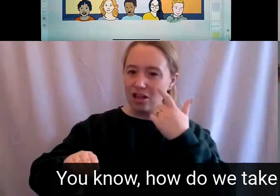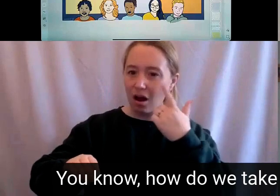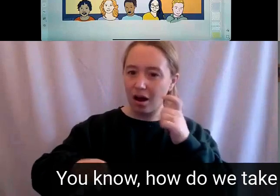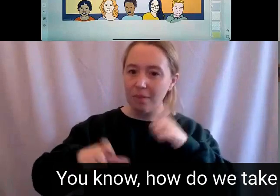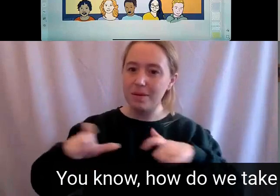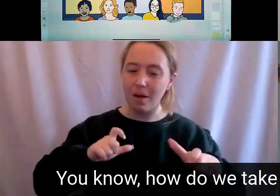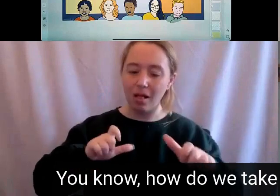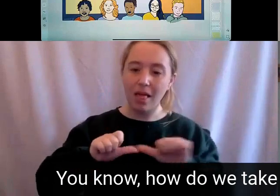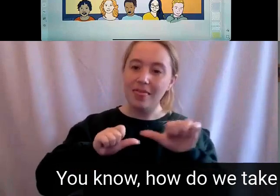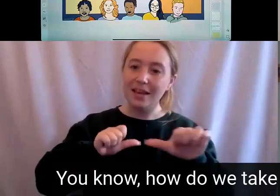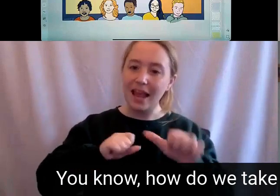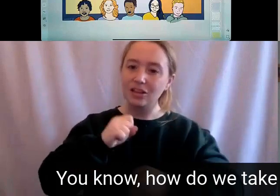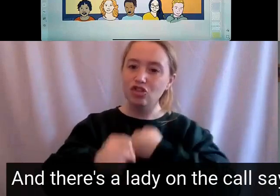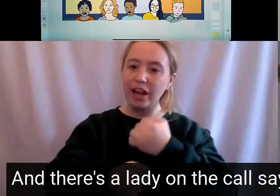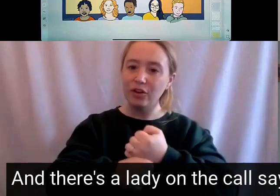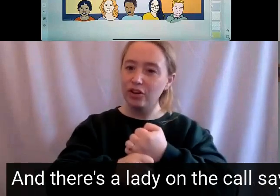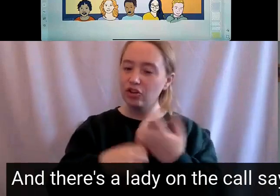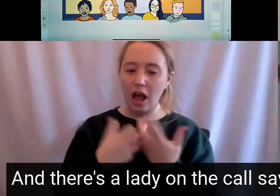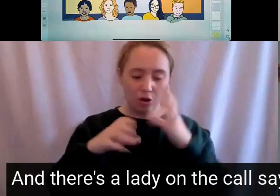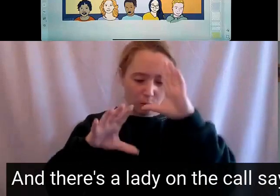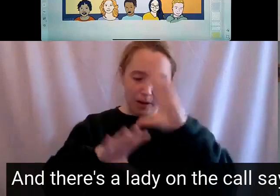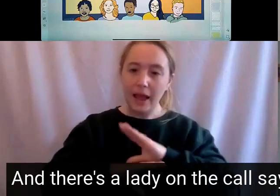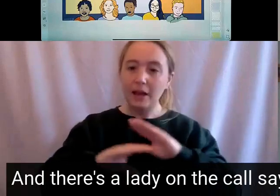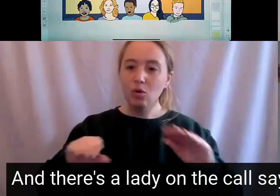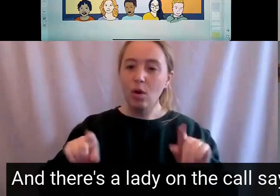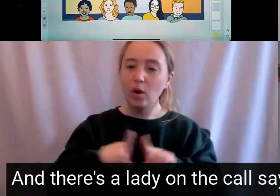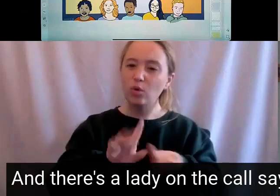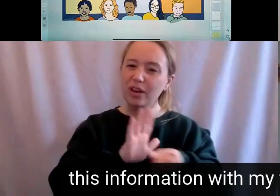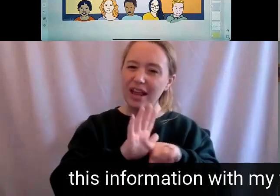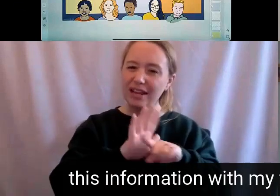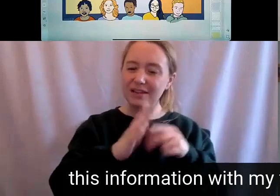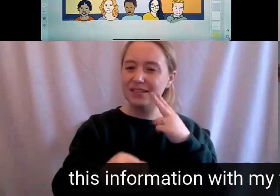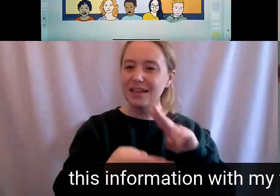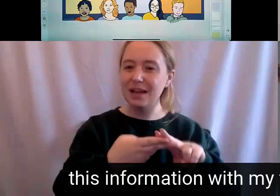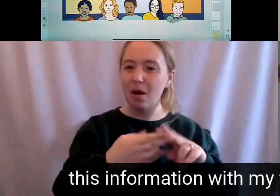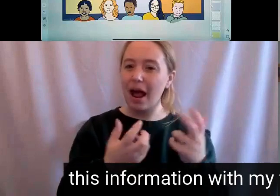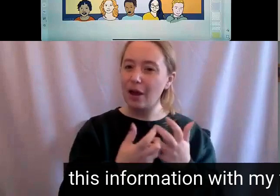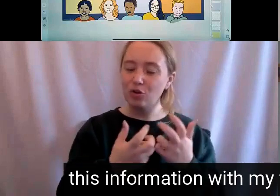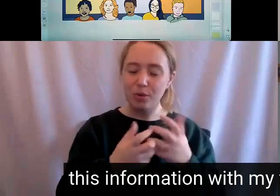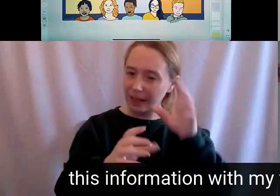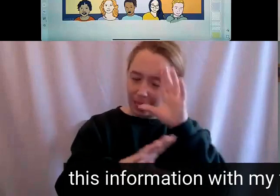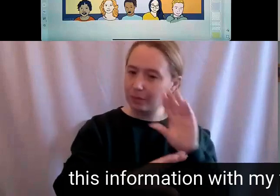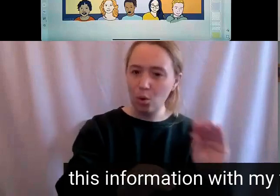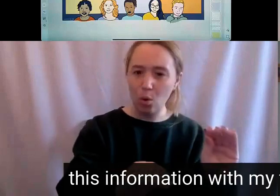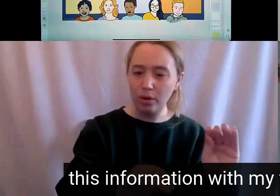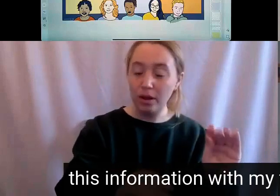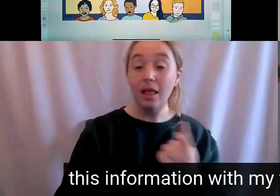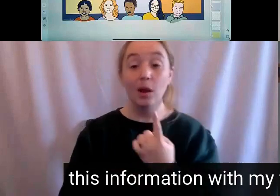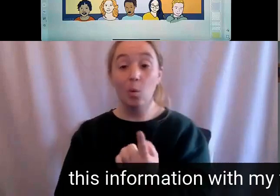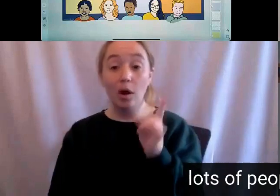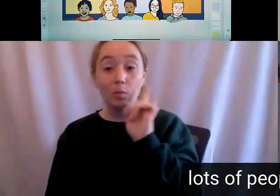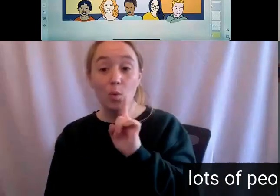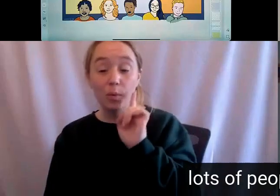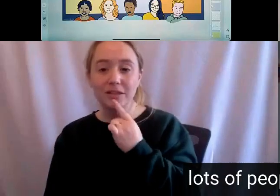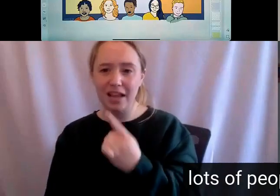take that stigma out of things? There's a lady on the call saying, you know, I'm going to share this information with my 15-year-old